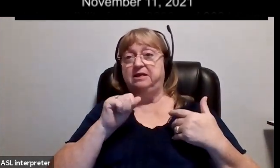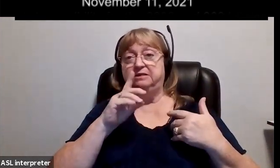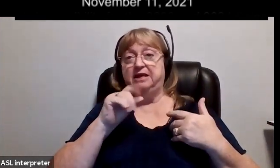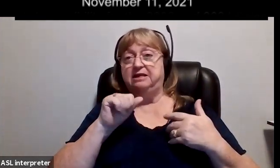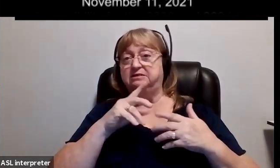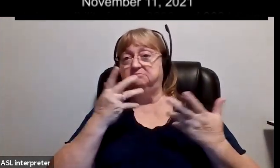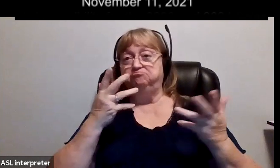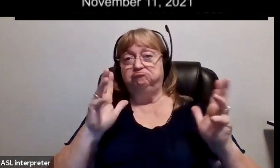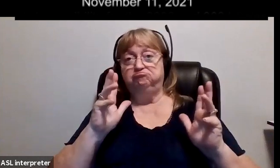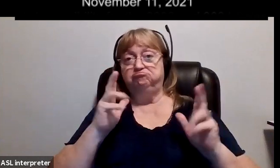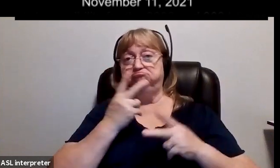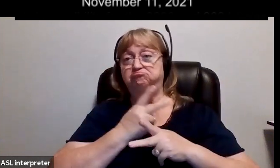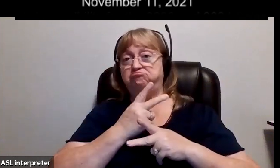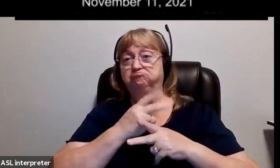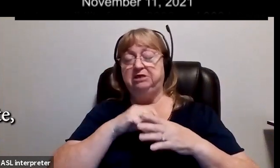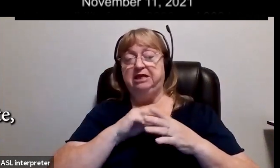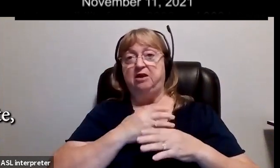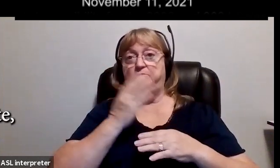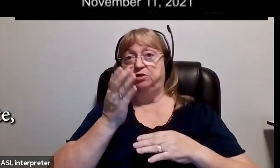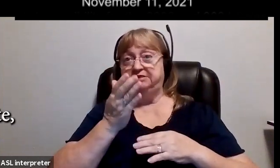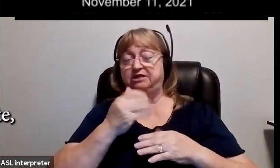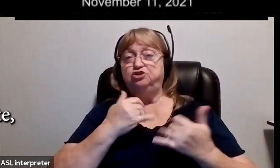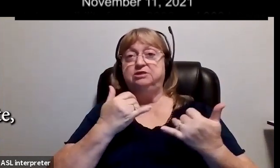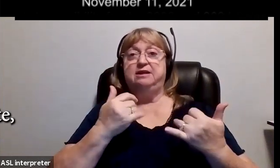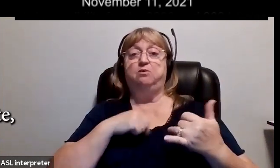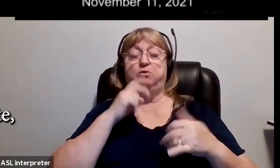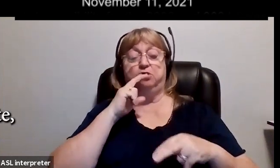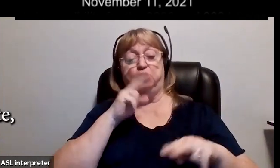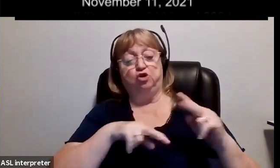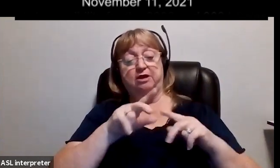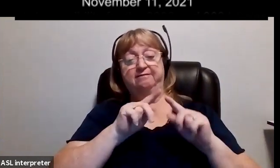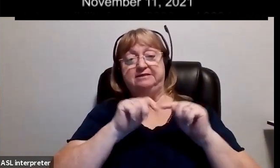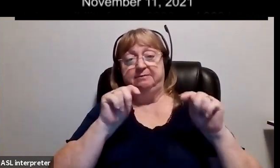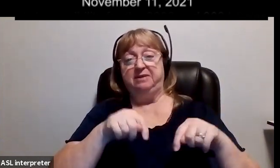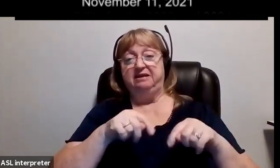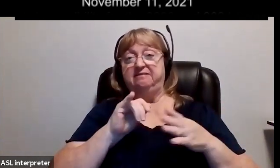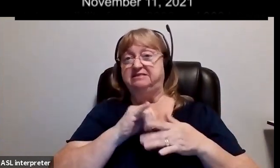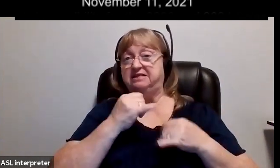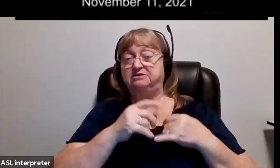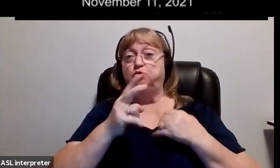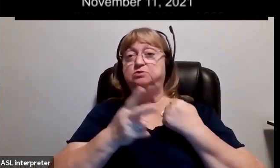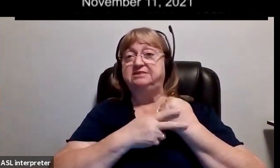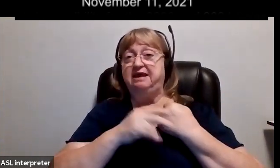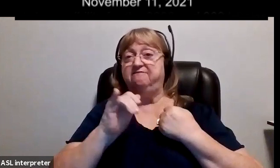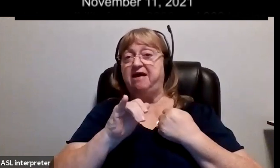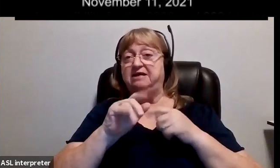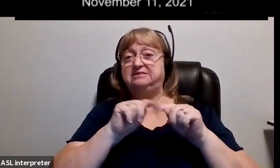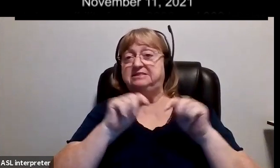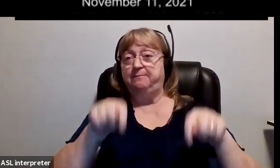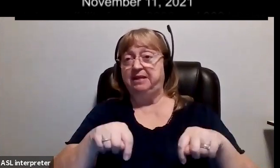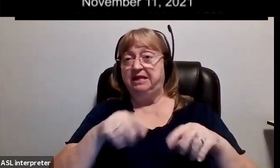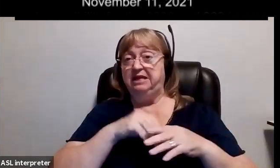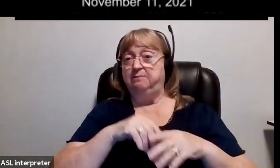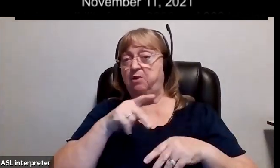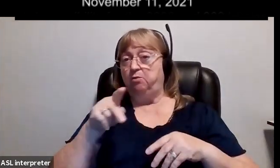of in our presentation. We're going to look at this template, their last step. We want to save it as a template in